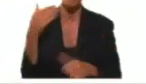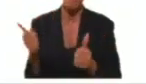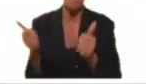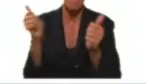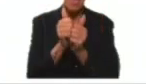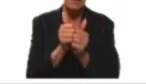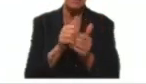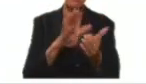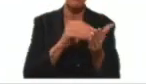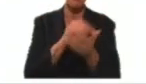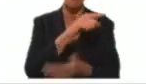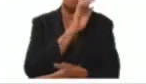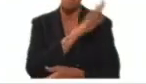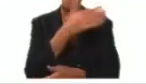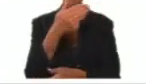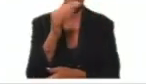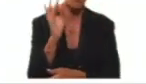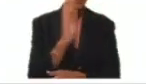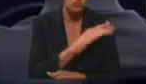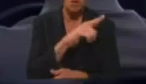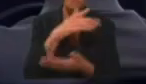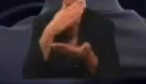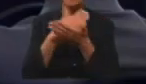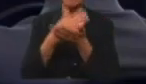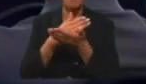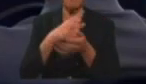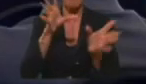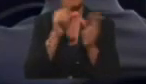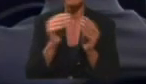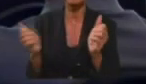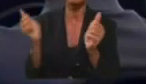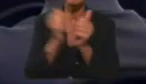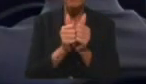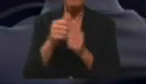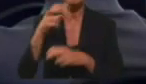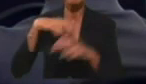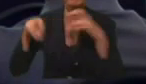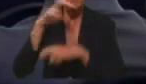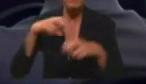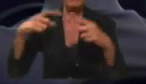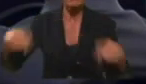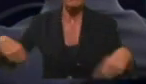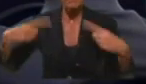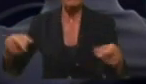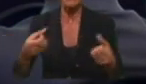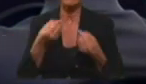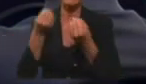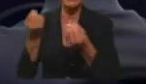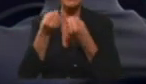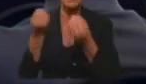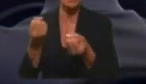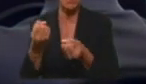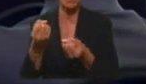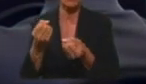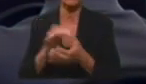time. So with no reliable means of public transit, they're severely limited in their ability to move around the community independently.